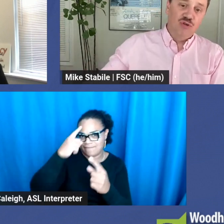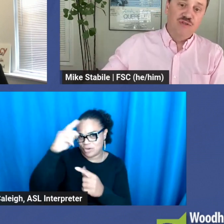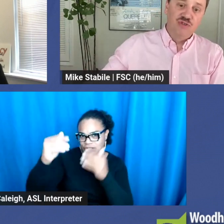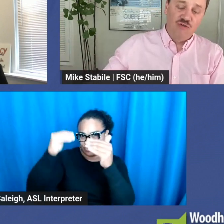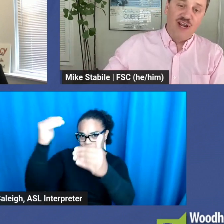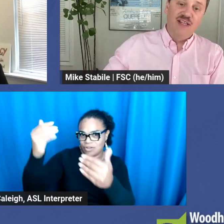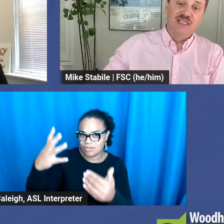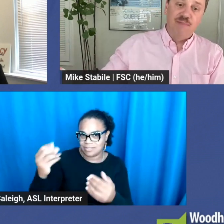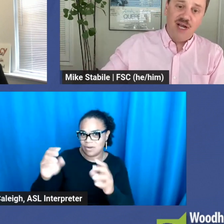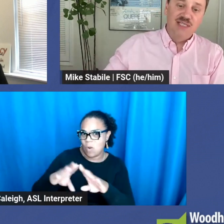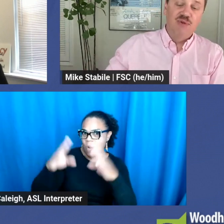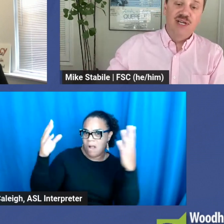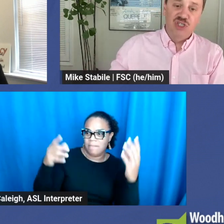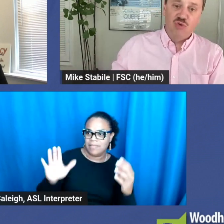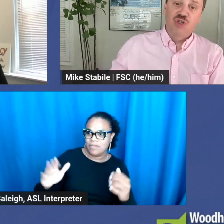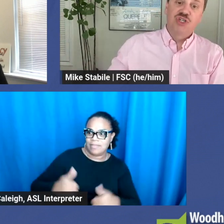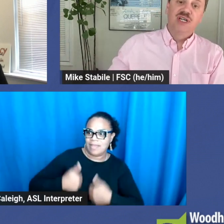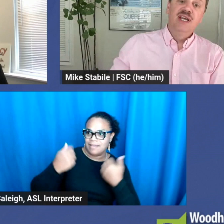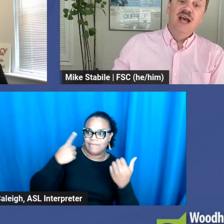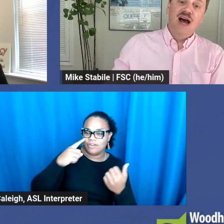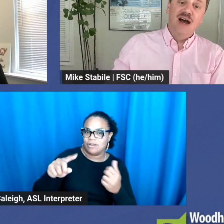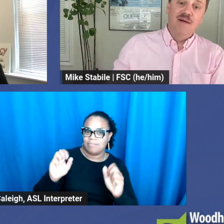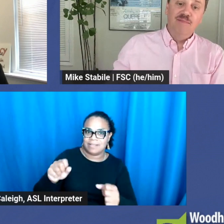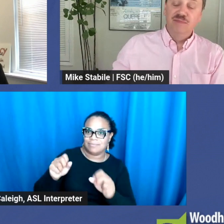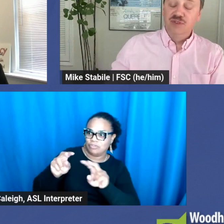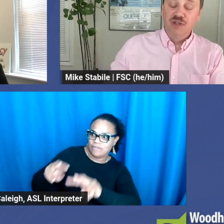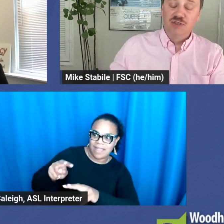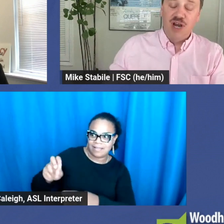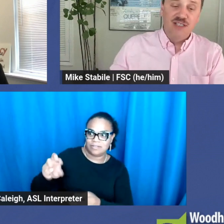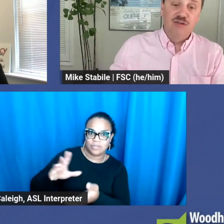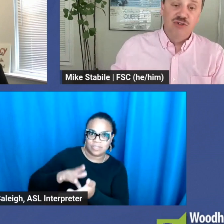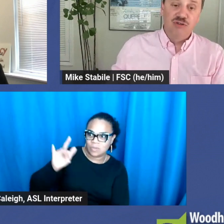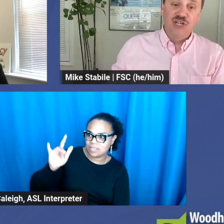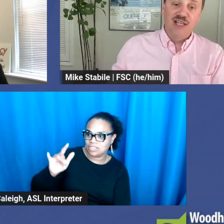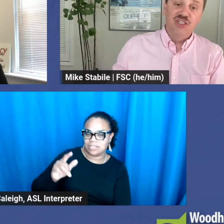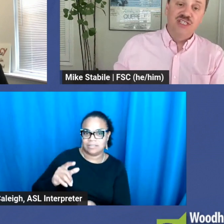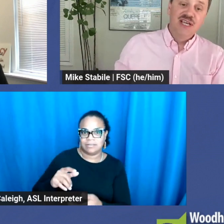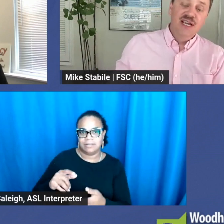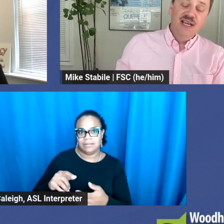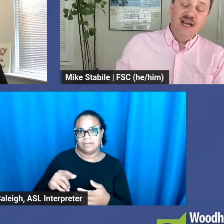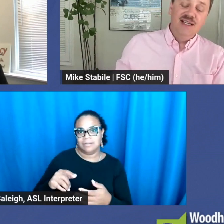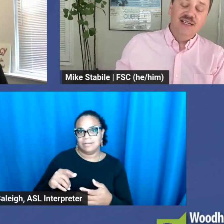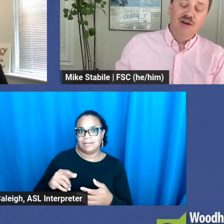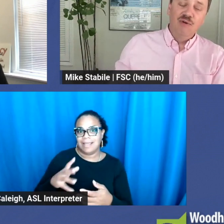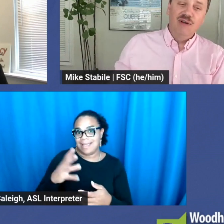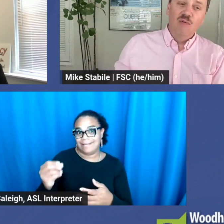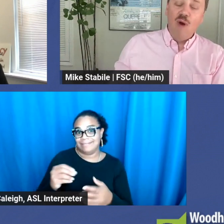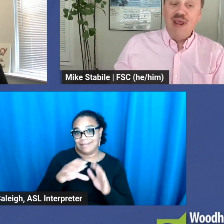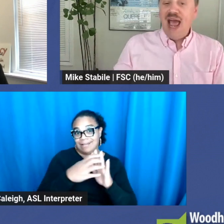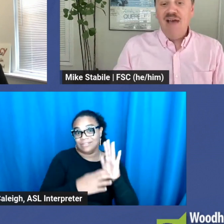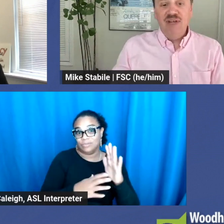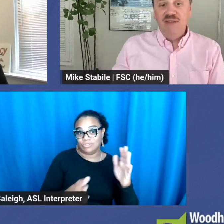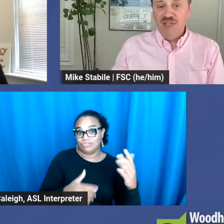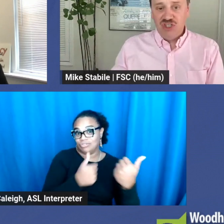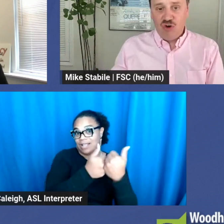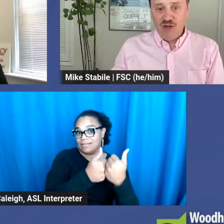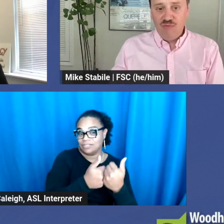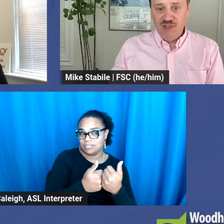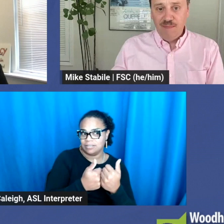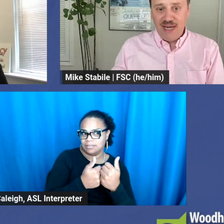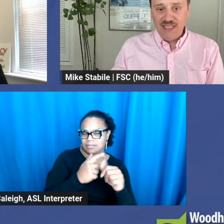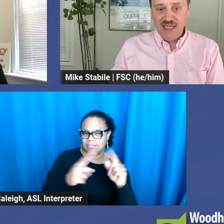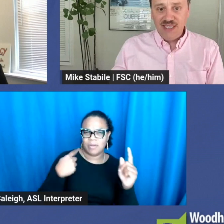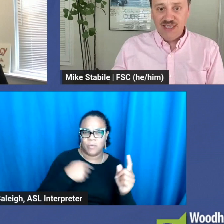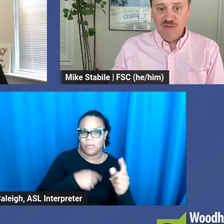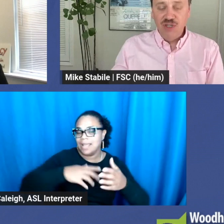all sorts of surveillance and possible extortion, to constitutional challenges, when we haven't even started